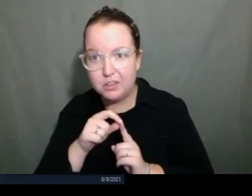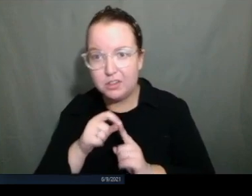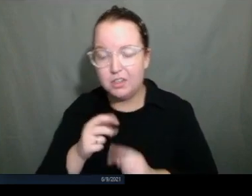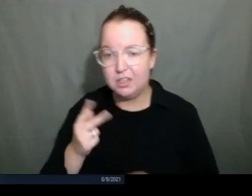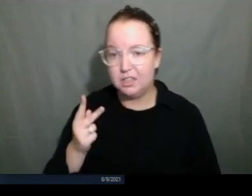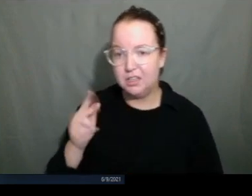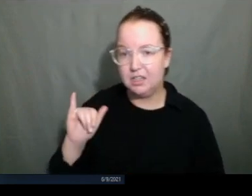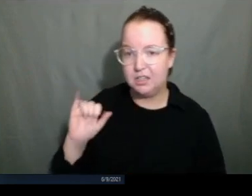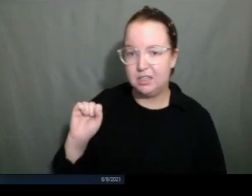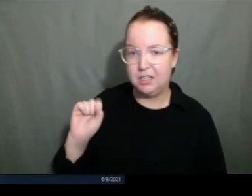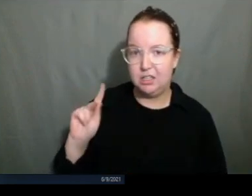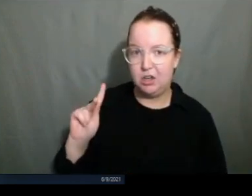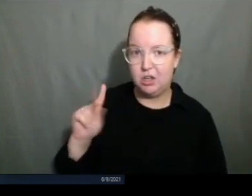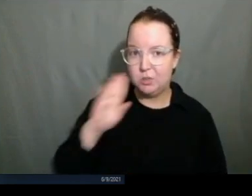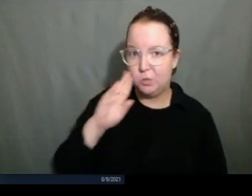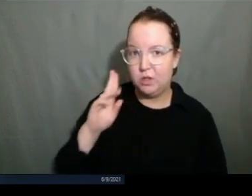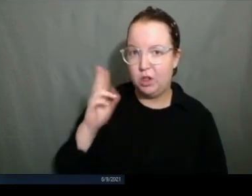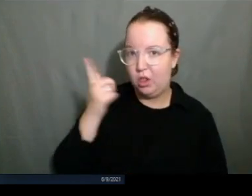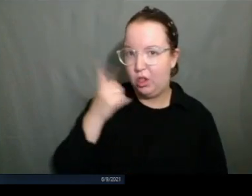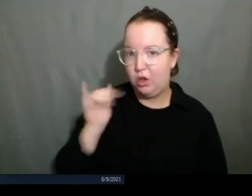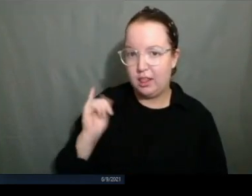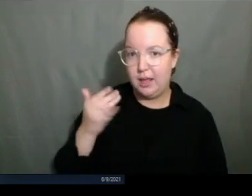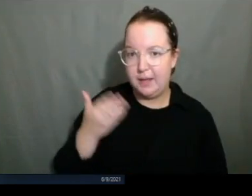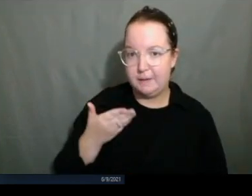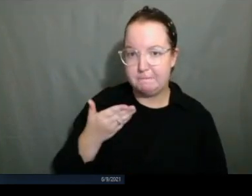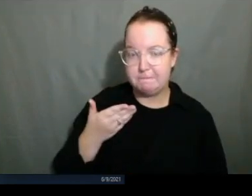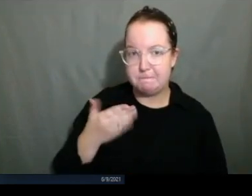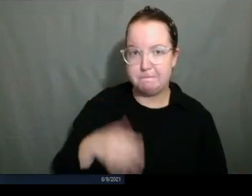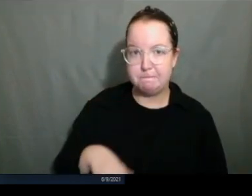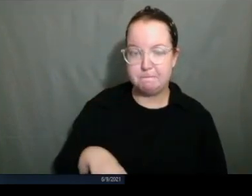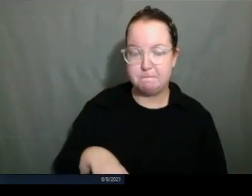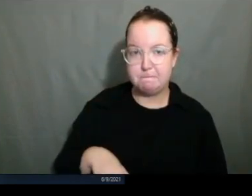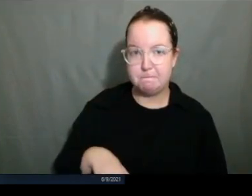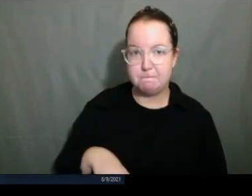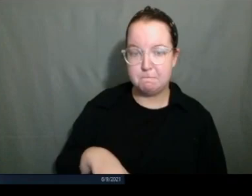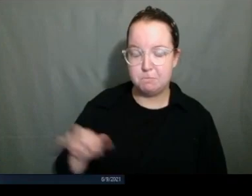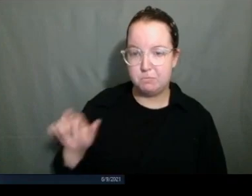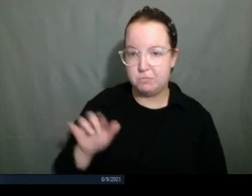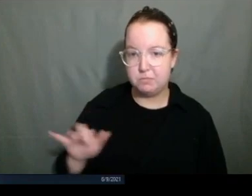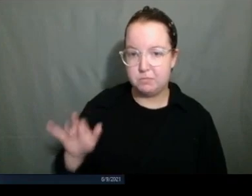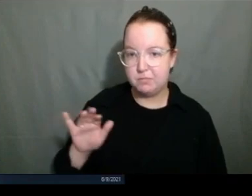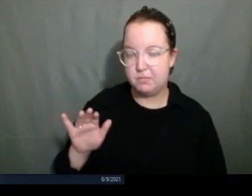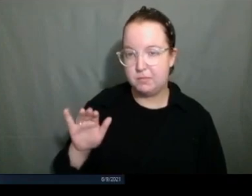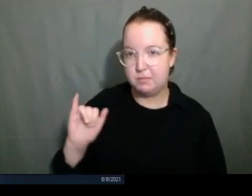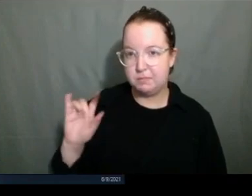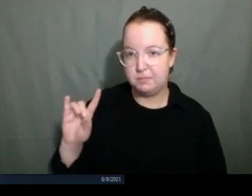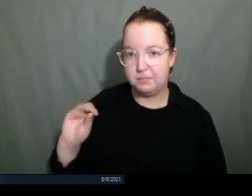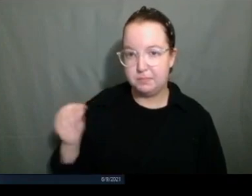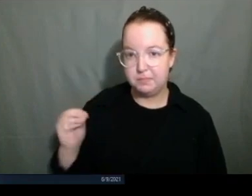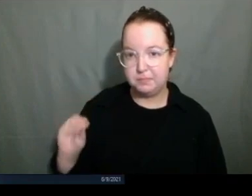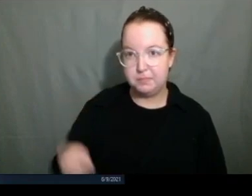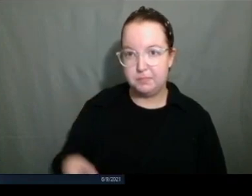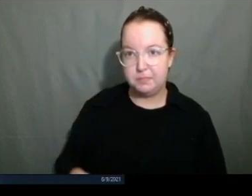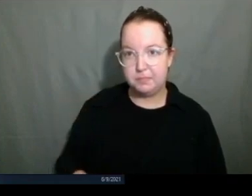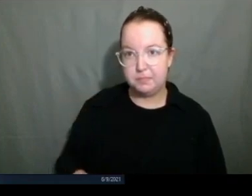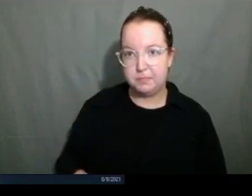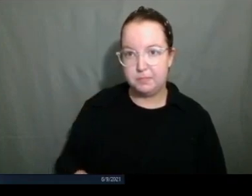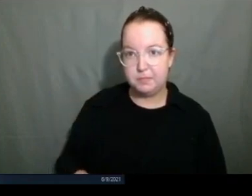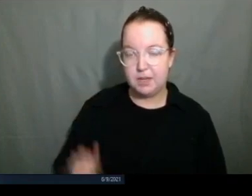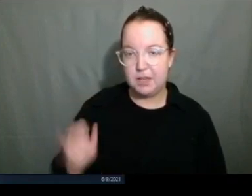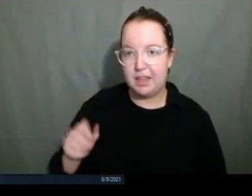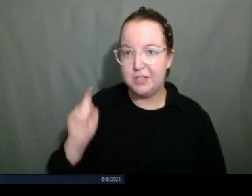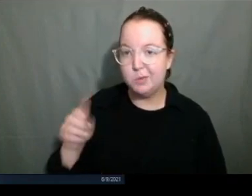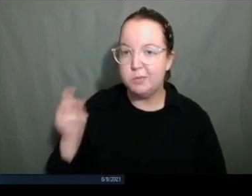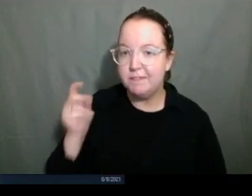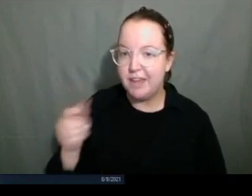kiosk will look like this, and this is where they would enter the employee ID number. But it's meant to be like a fast way